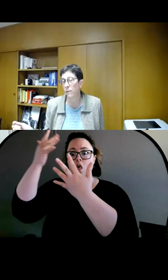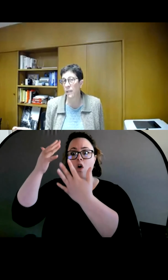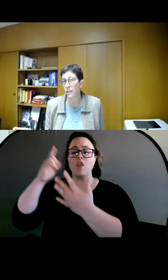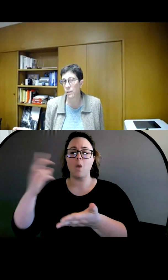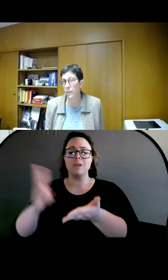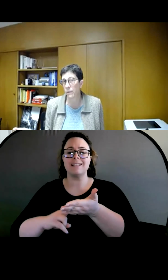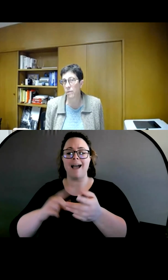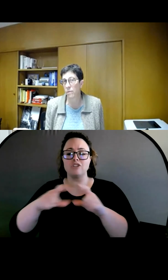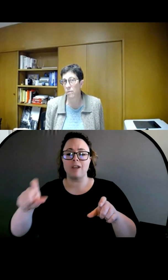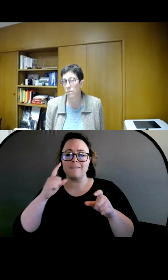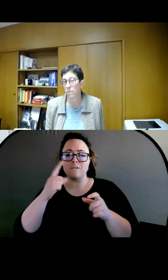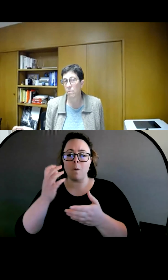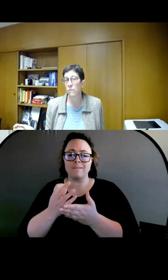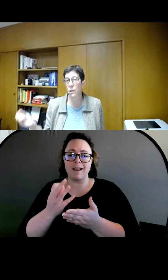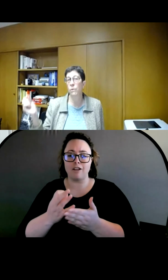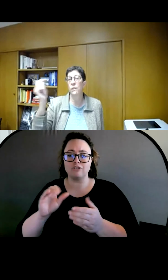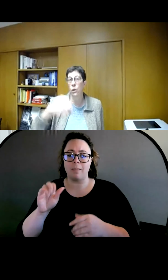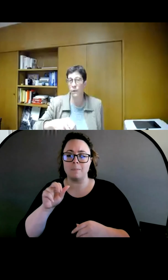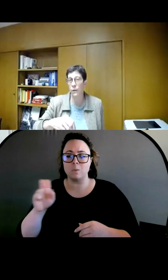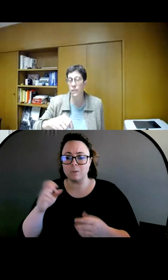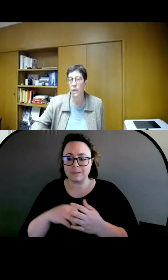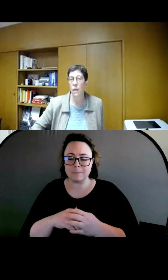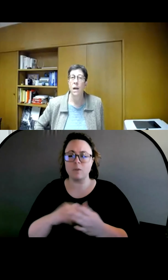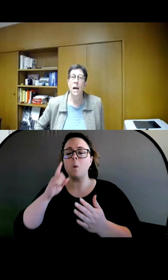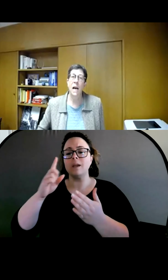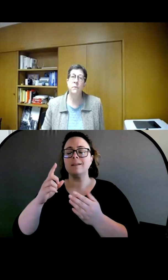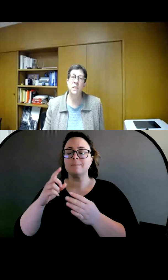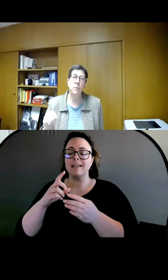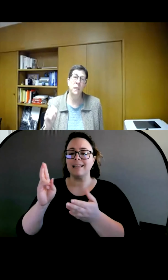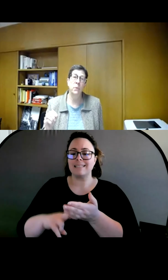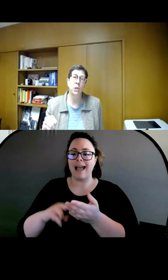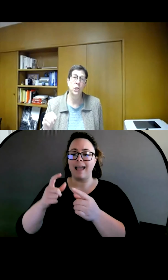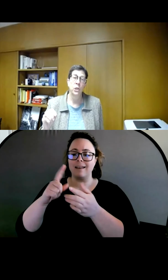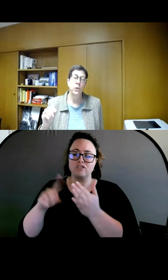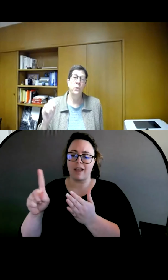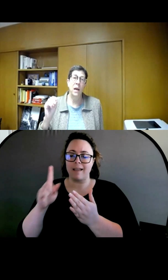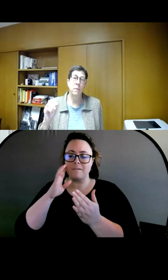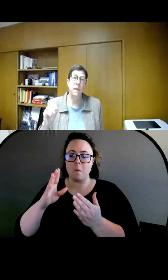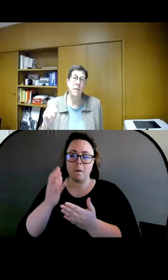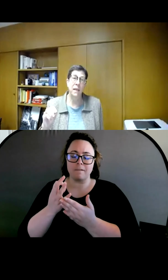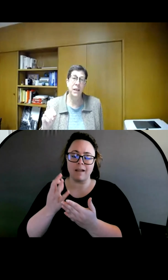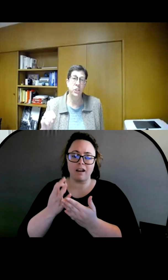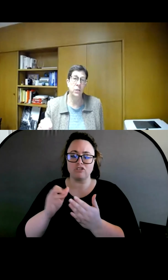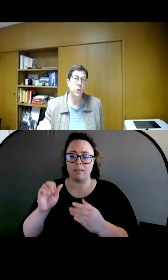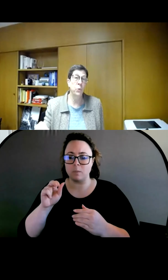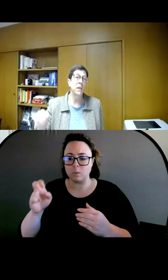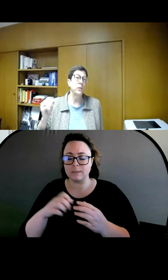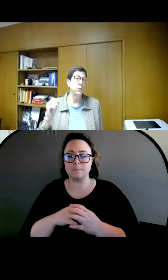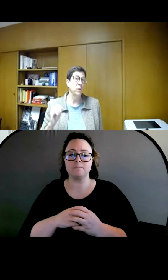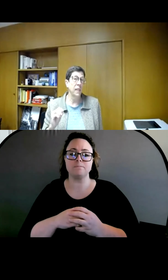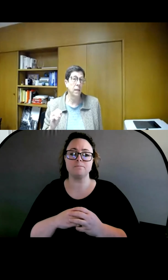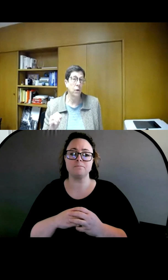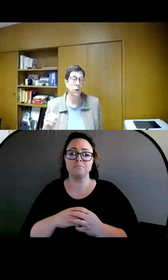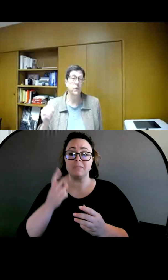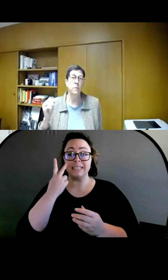checks for financial abuse. So that's overdosing. I've seen people who were on pain medication who were given